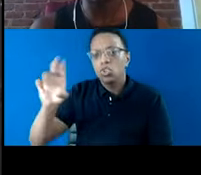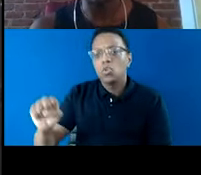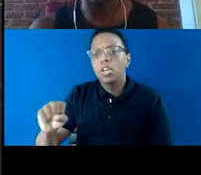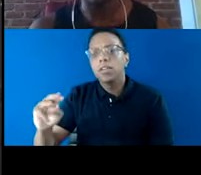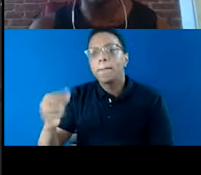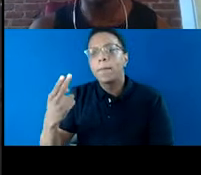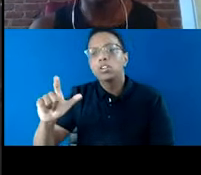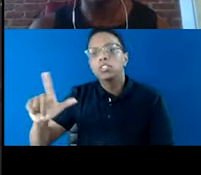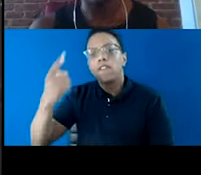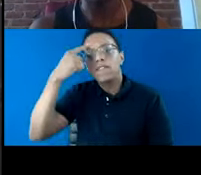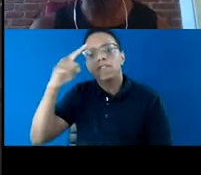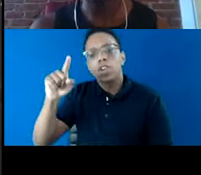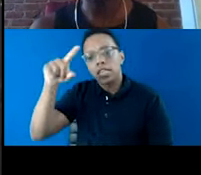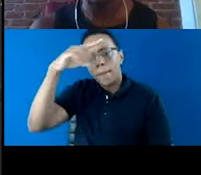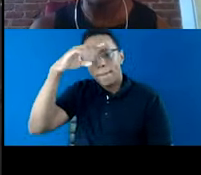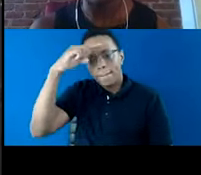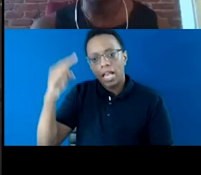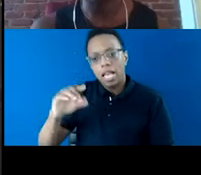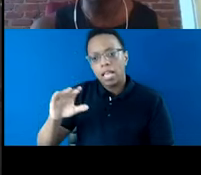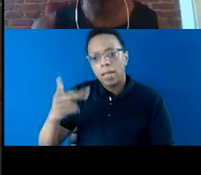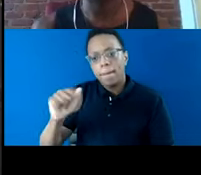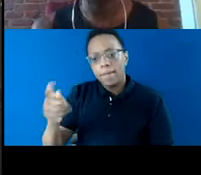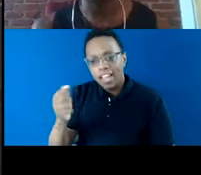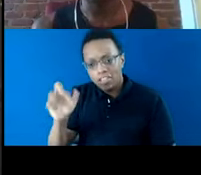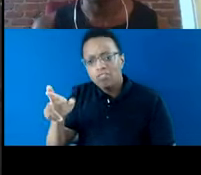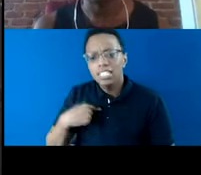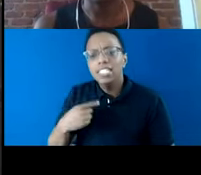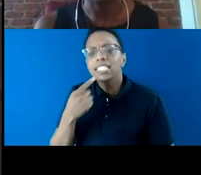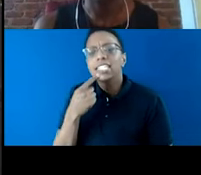in his book, Blood in My Eye.